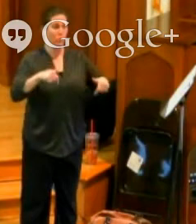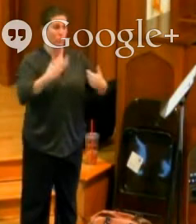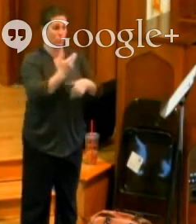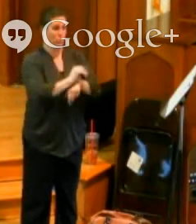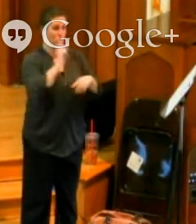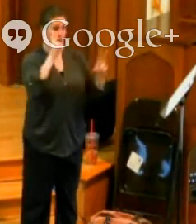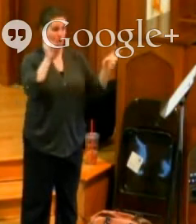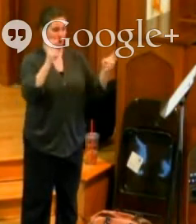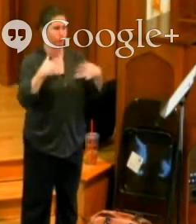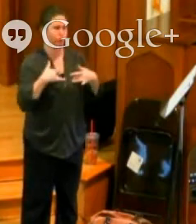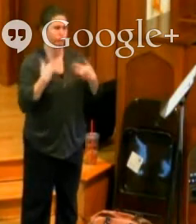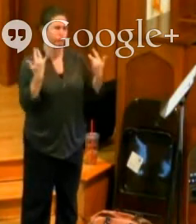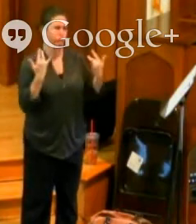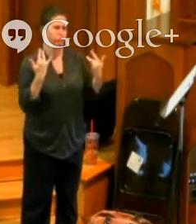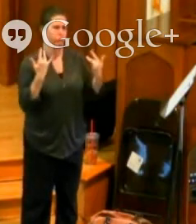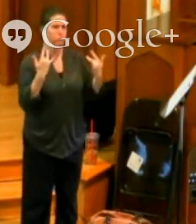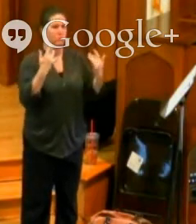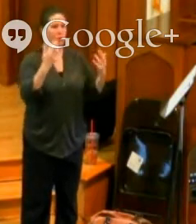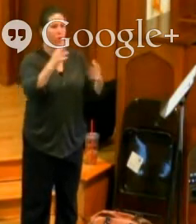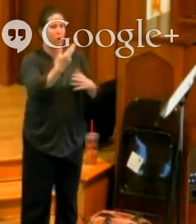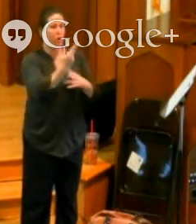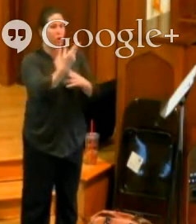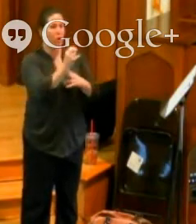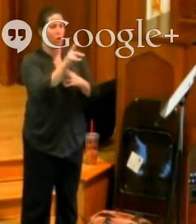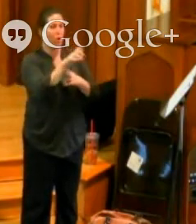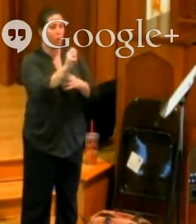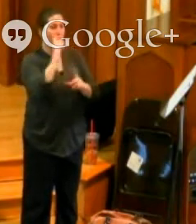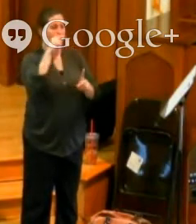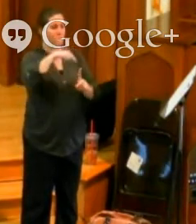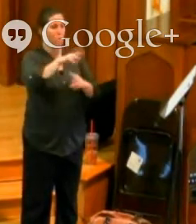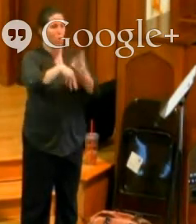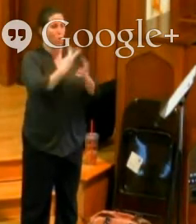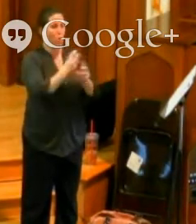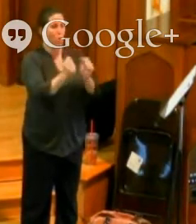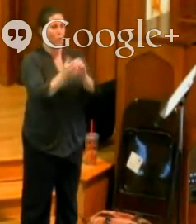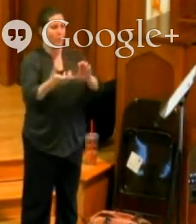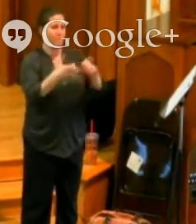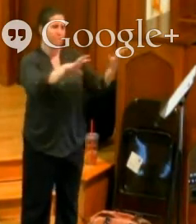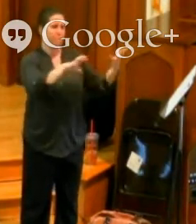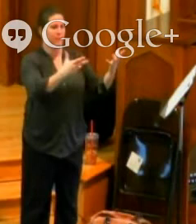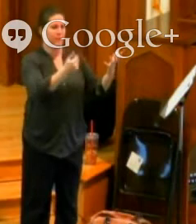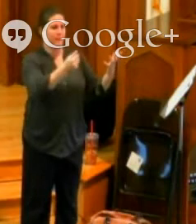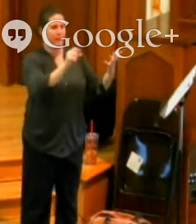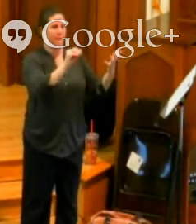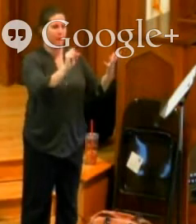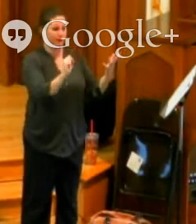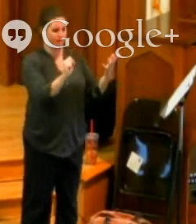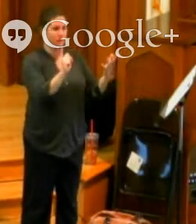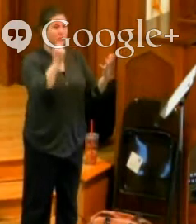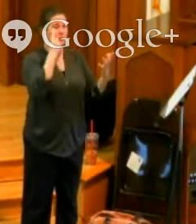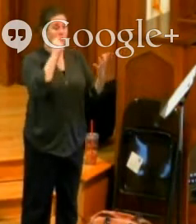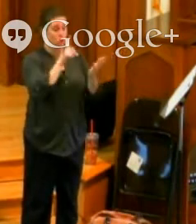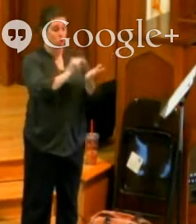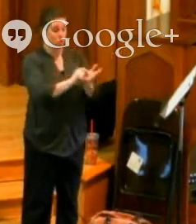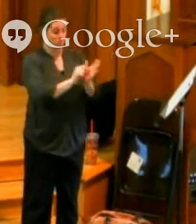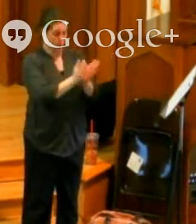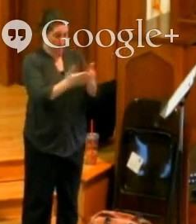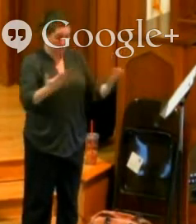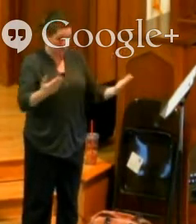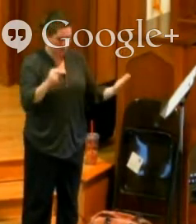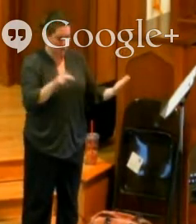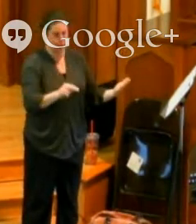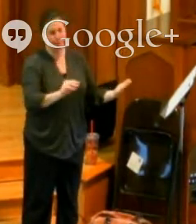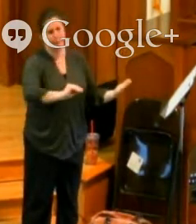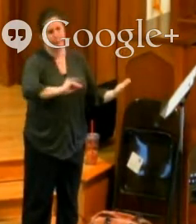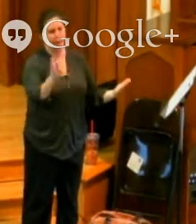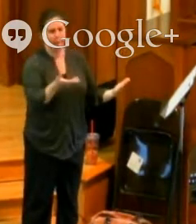tonight, Hope for a World in Chaos. And when we look at the headlines, the news reports, we know that that's the way our world is right now,